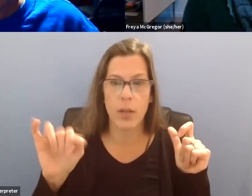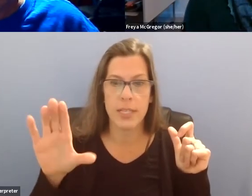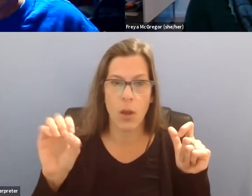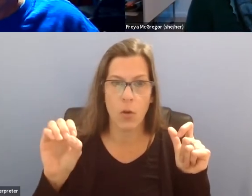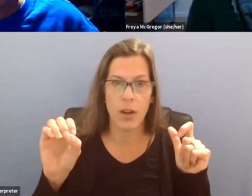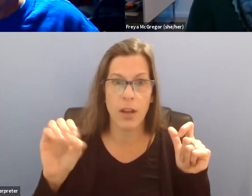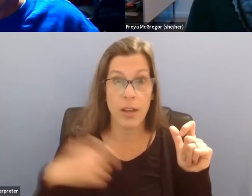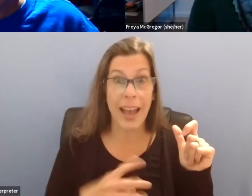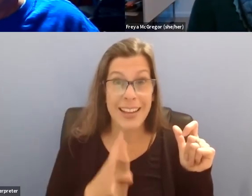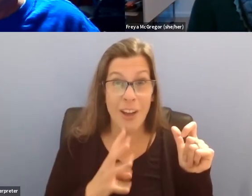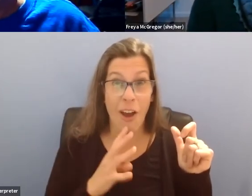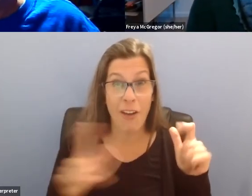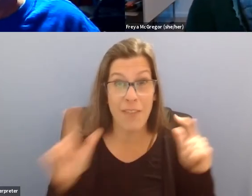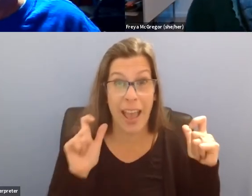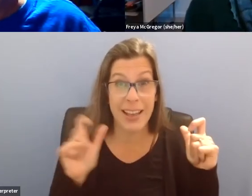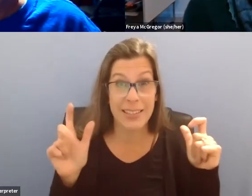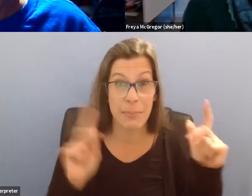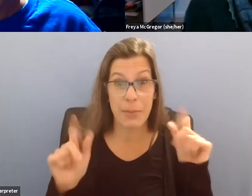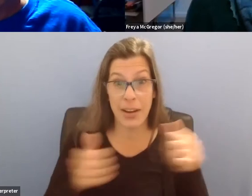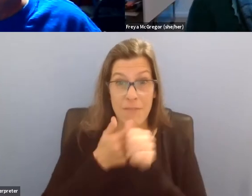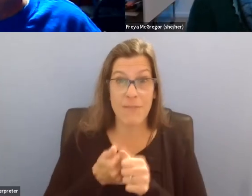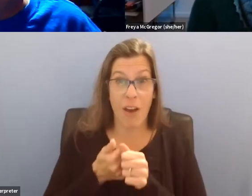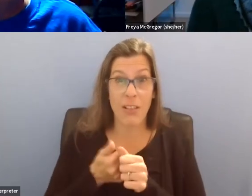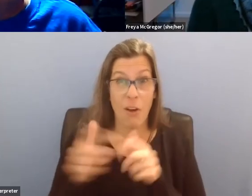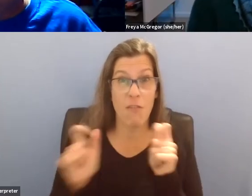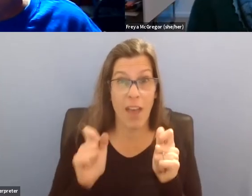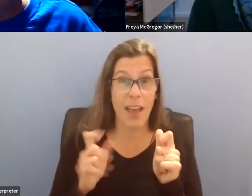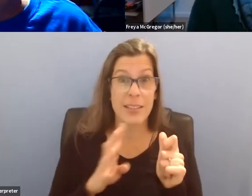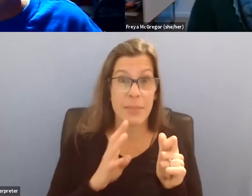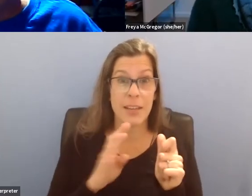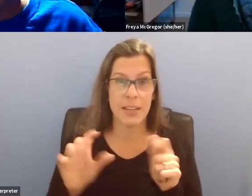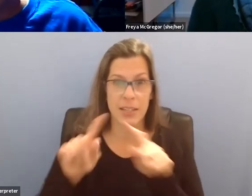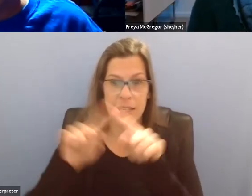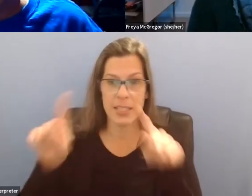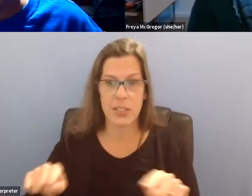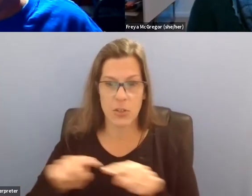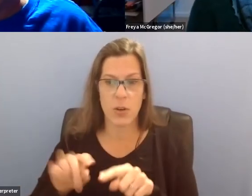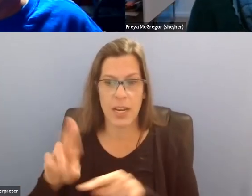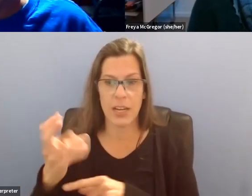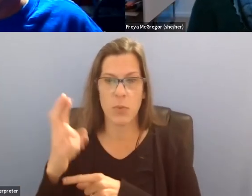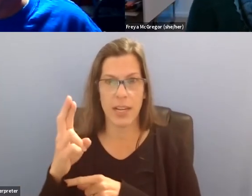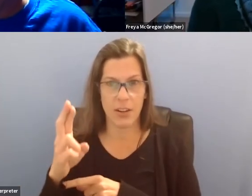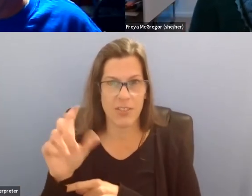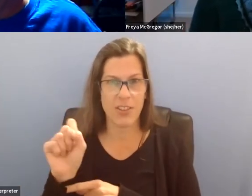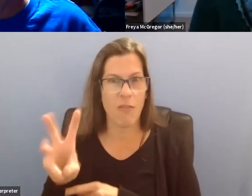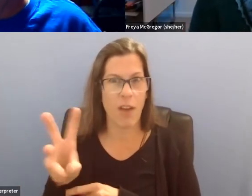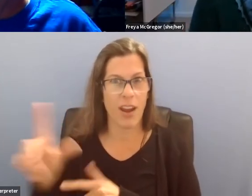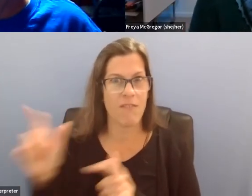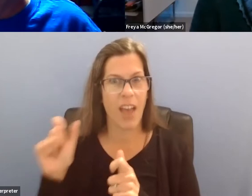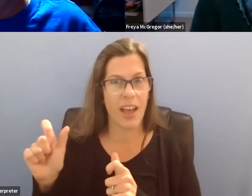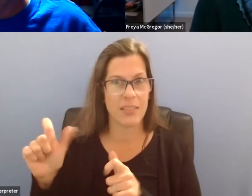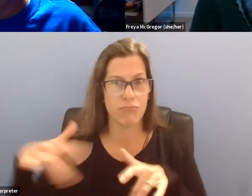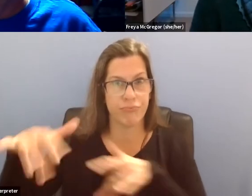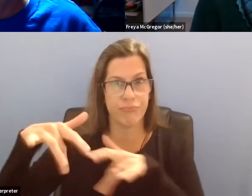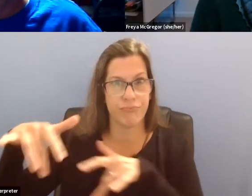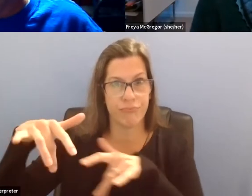I speak really fast and some people can follow really fast speech, but, but screen reader software can go so quickly and, and you can, you can follow